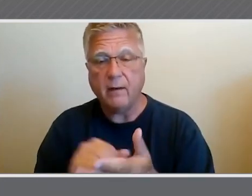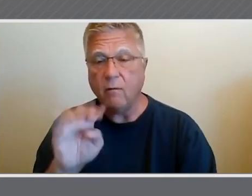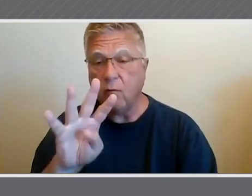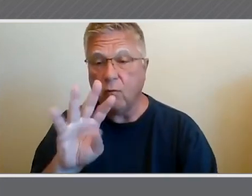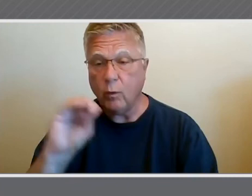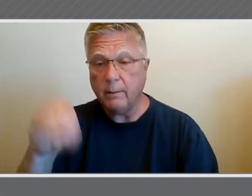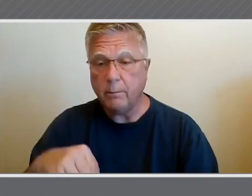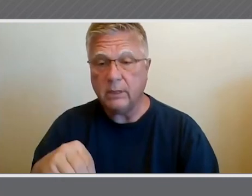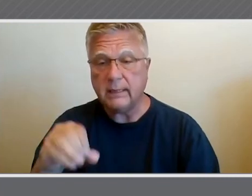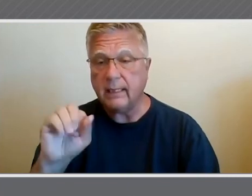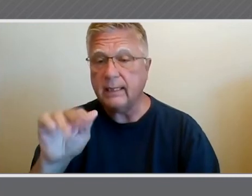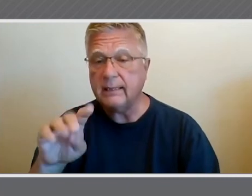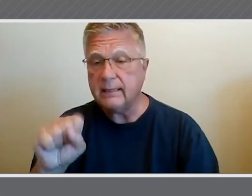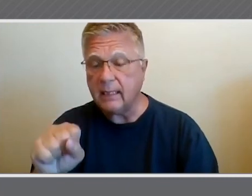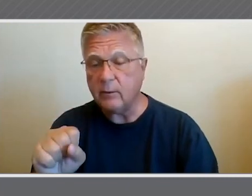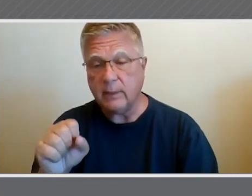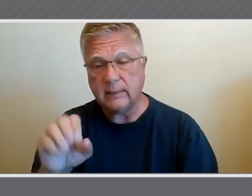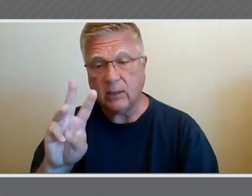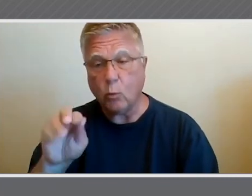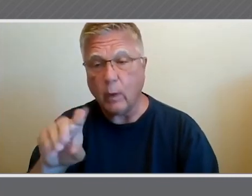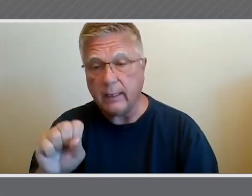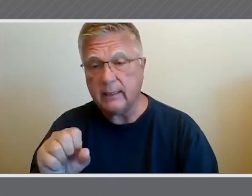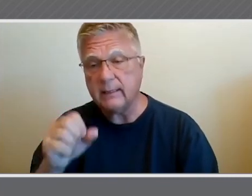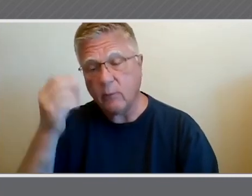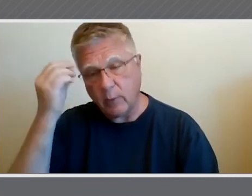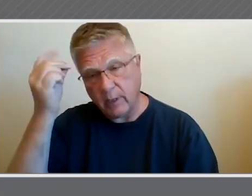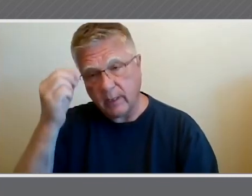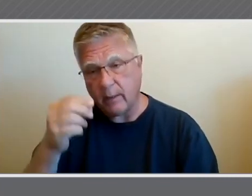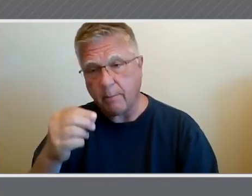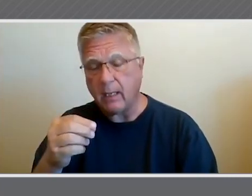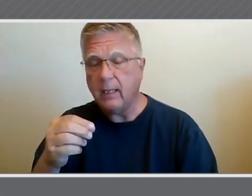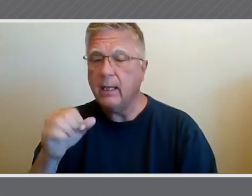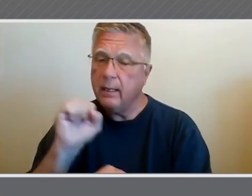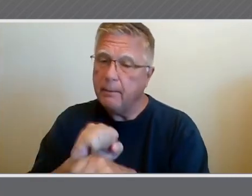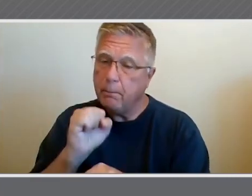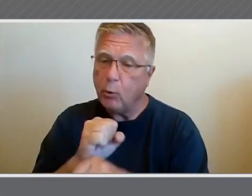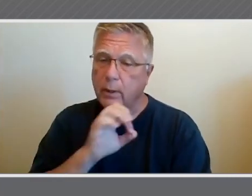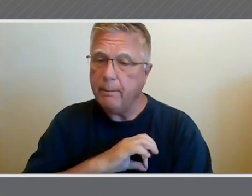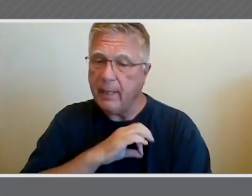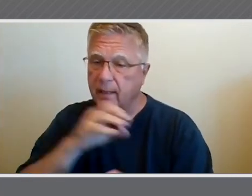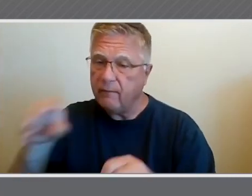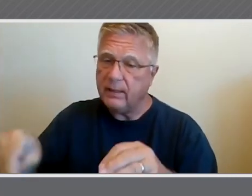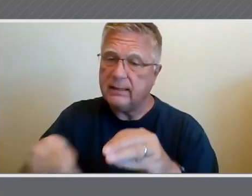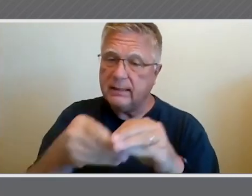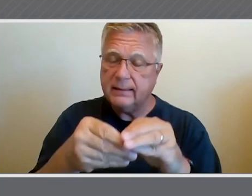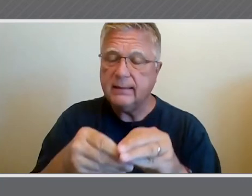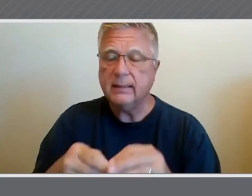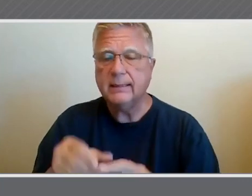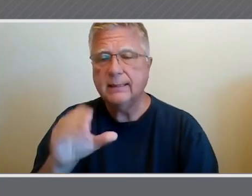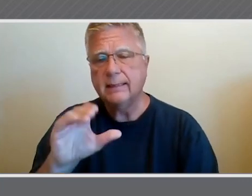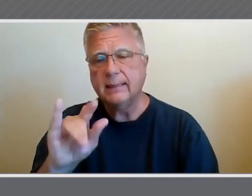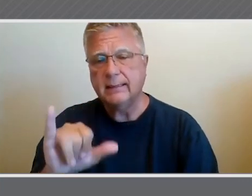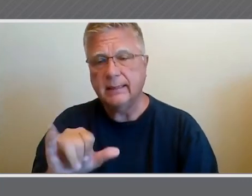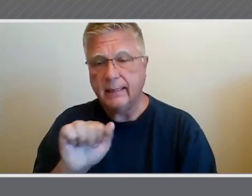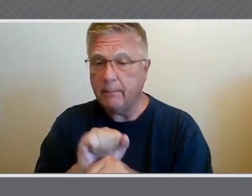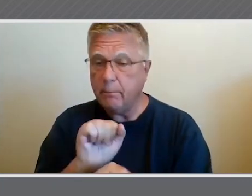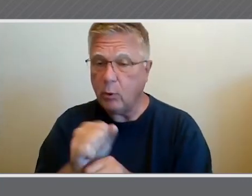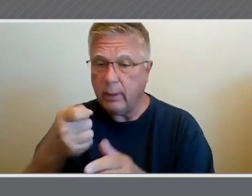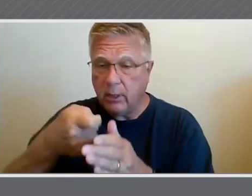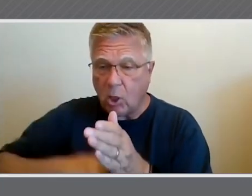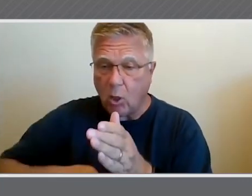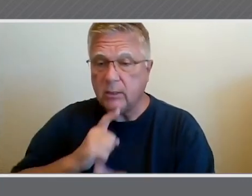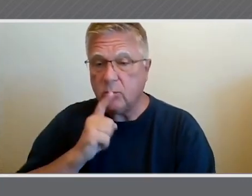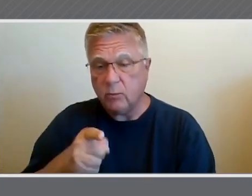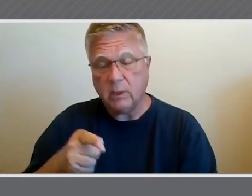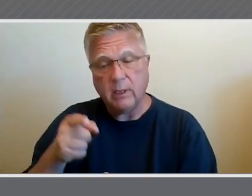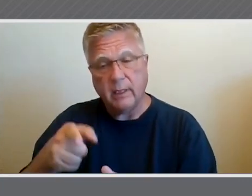40% is salaries and wages. When you factor in the employee benefits, the city employee costs really are